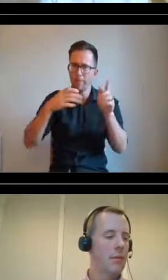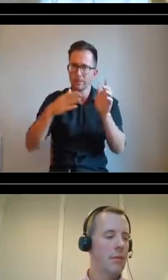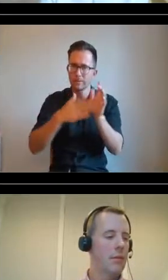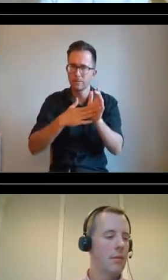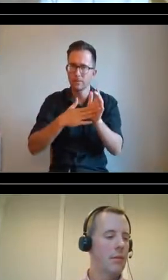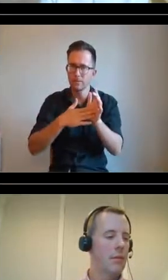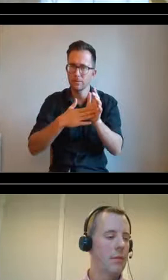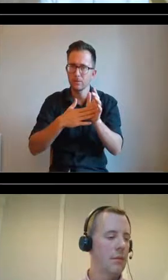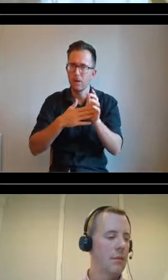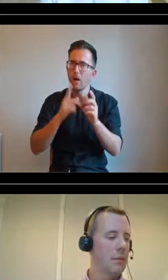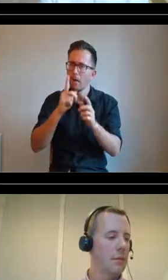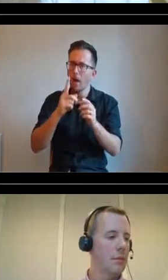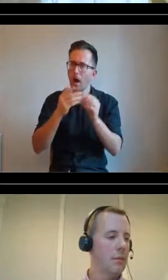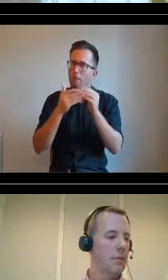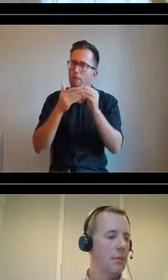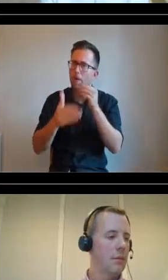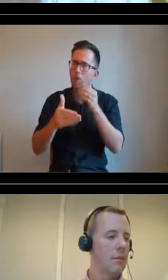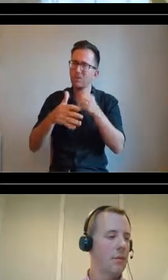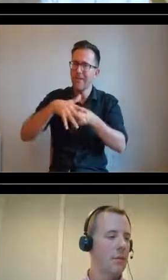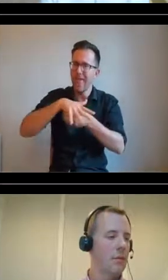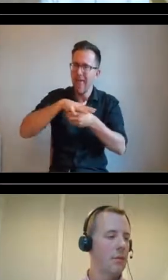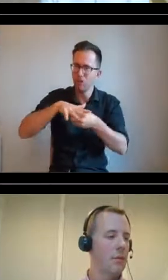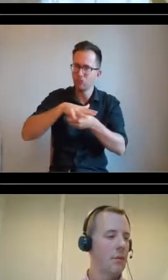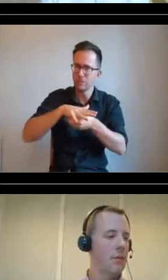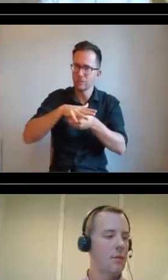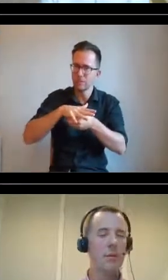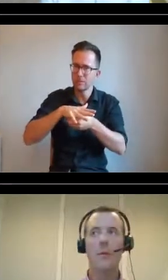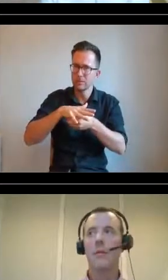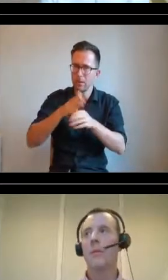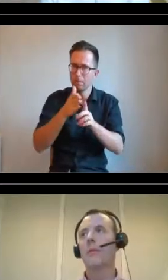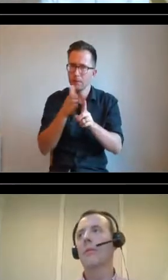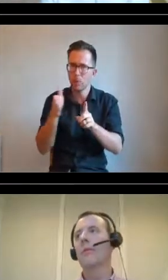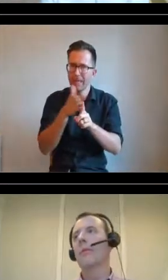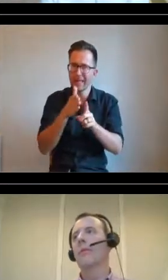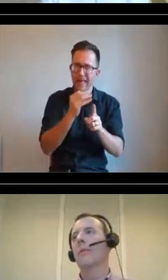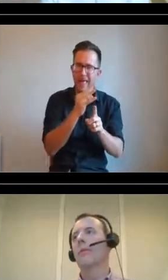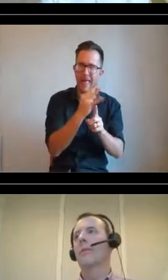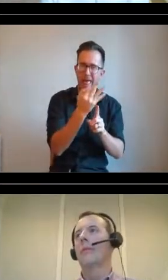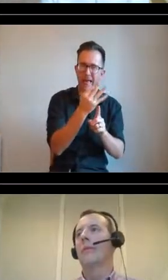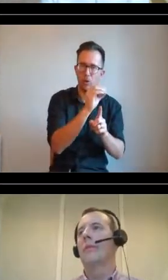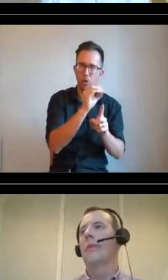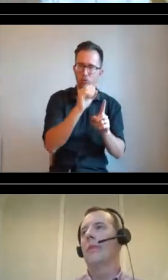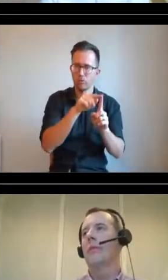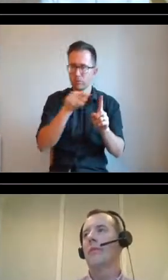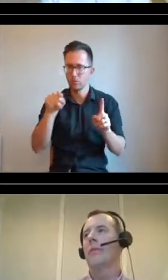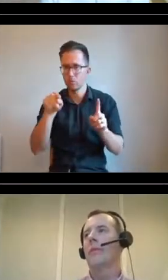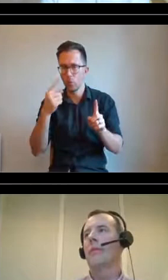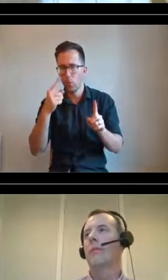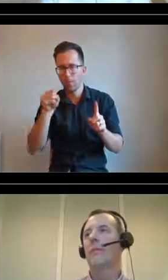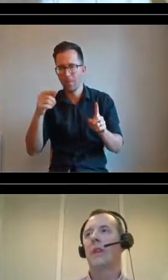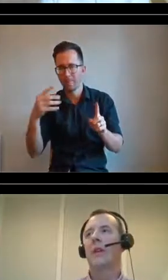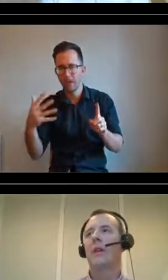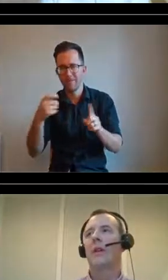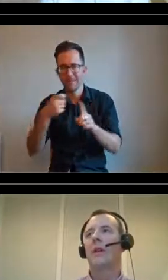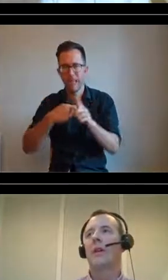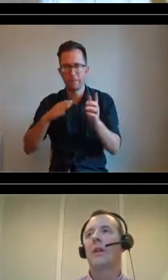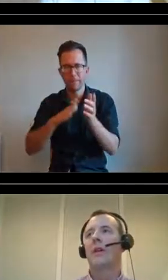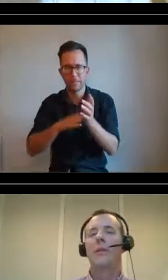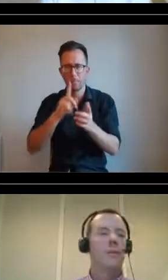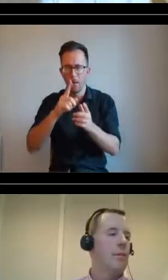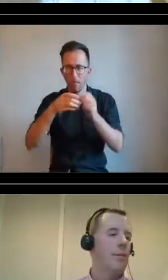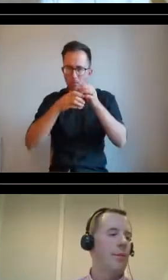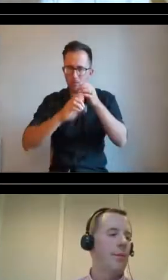Emergency areas will be spaced at intervals of between 800 and 1, with the exception of the tunnel. Okay, thank